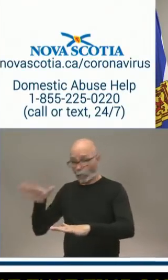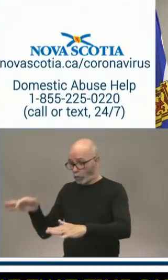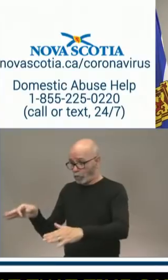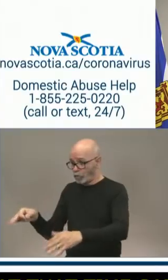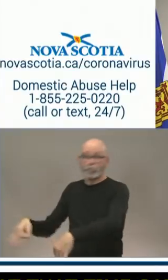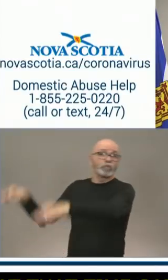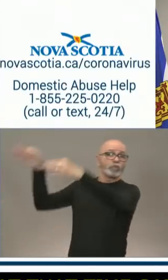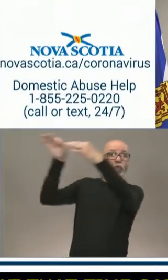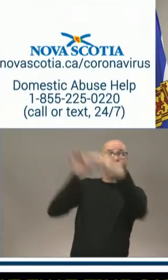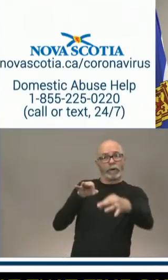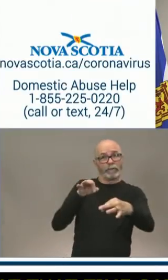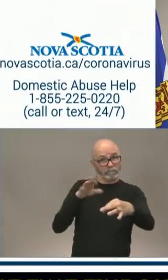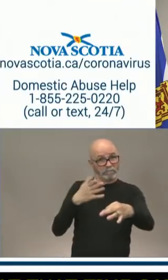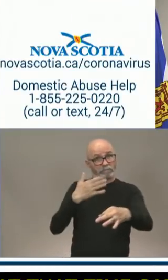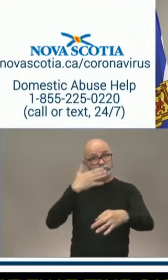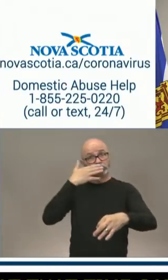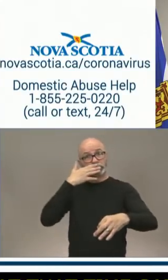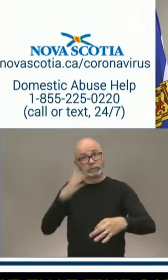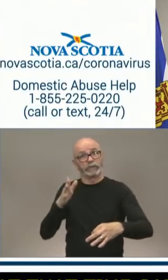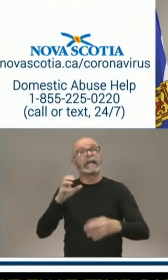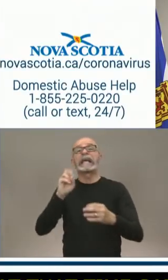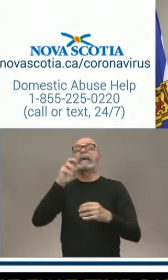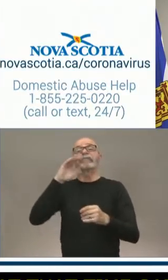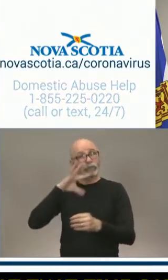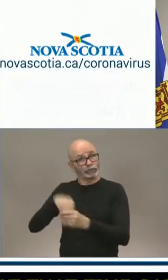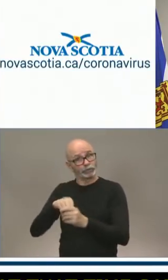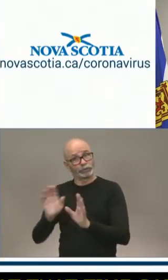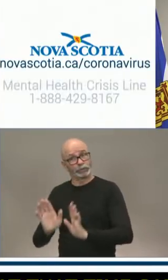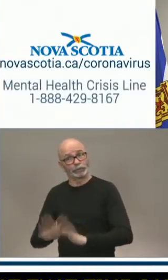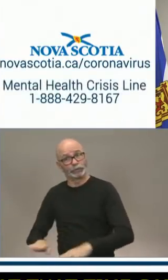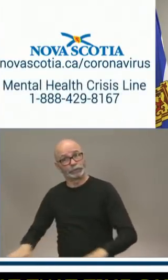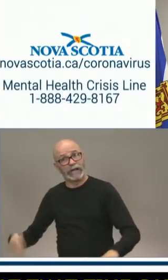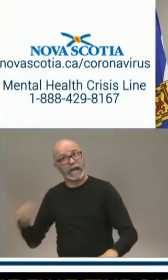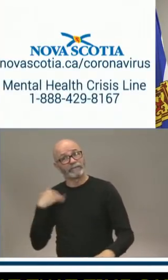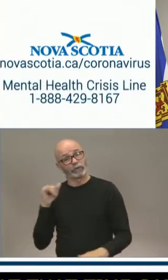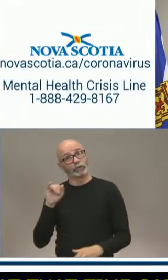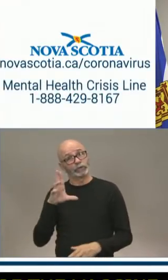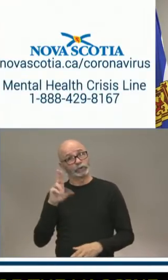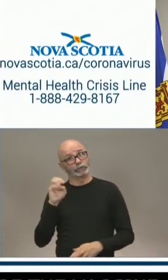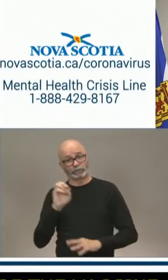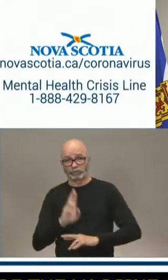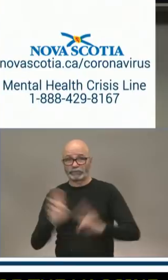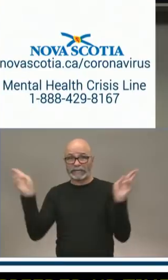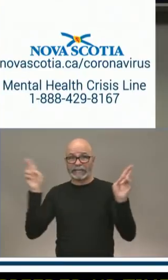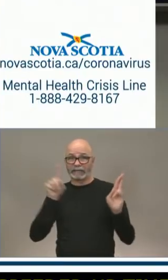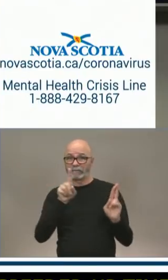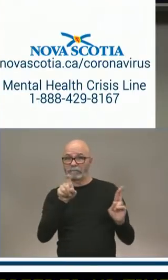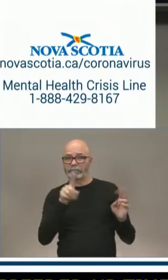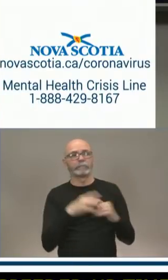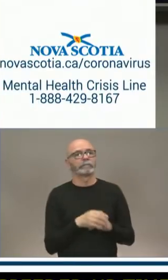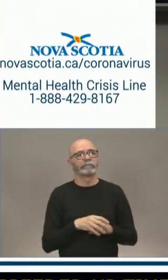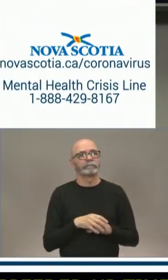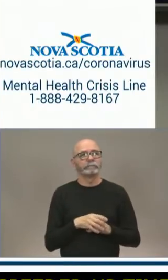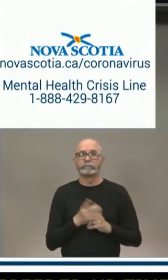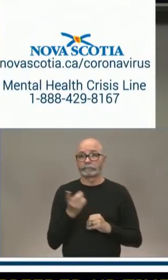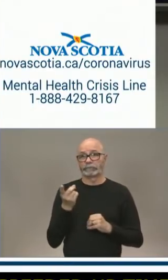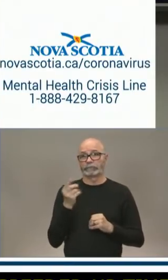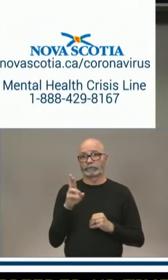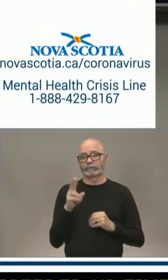will children get that first dose in June? None of the vaccines are licensed for